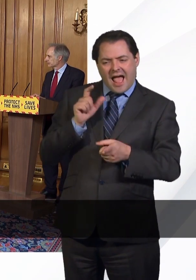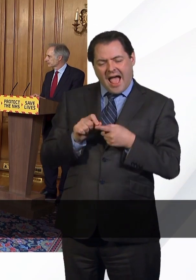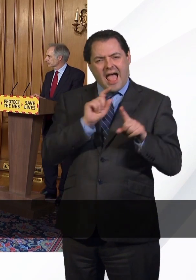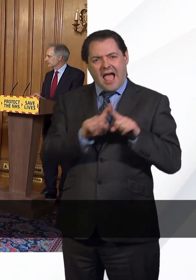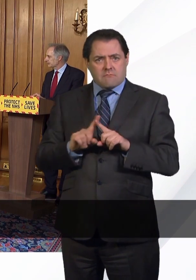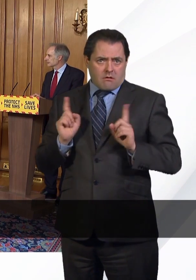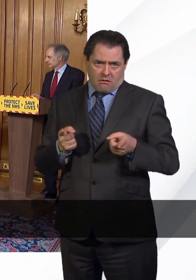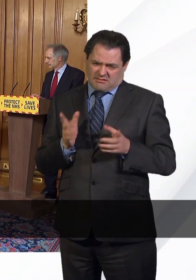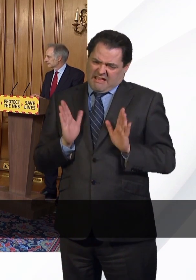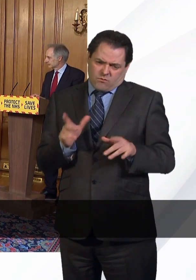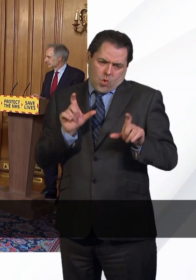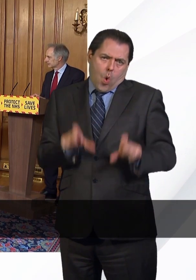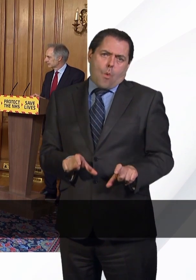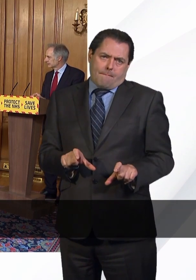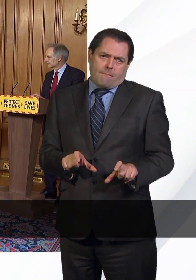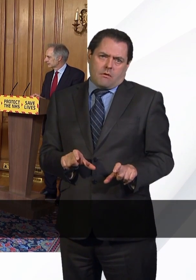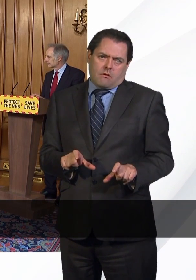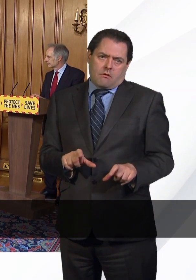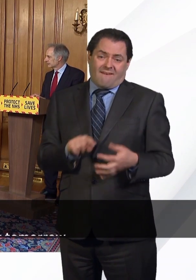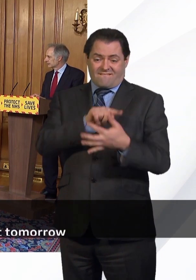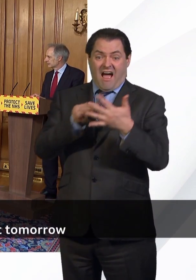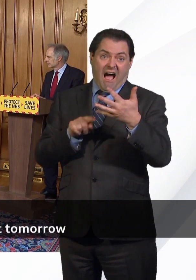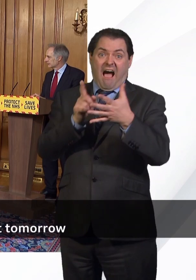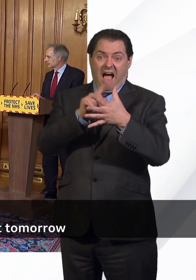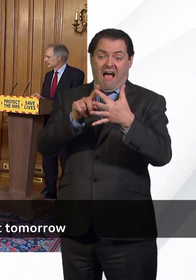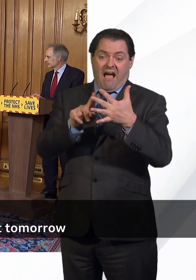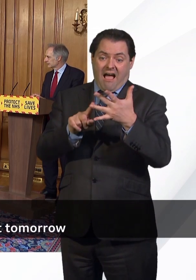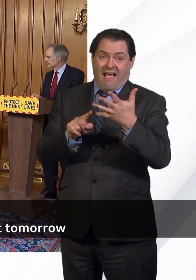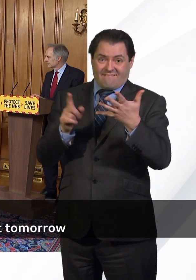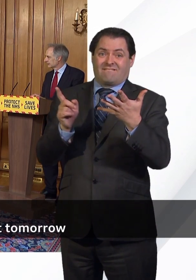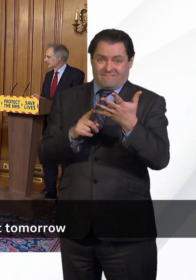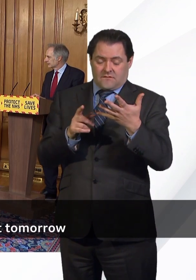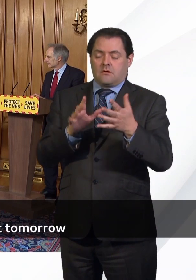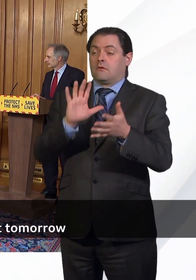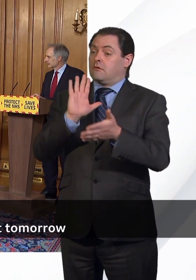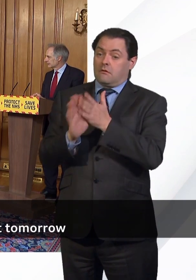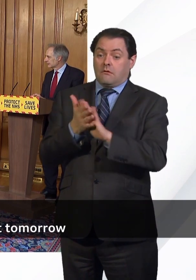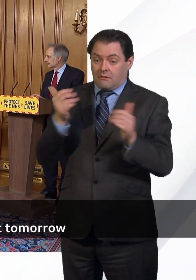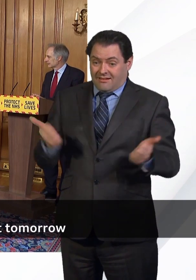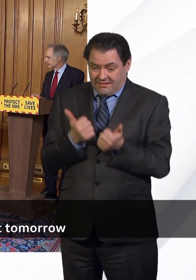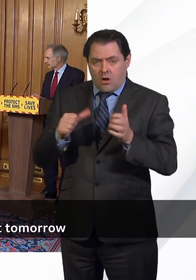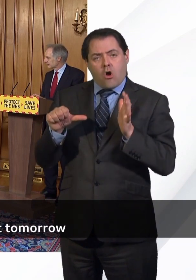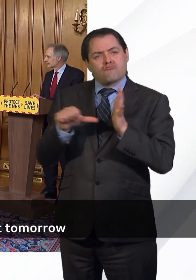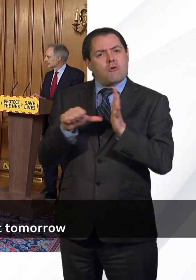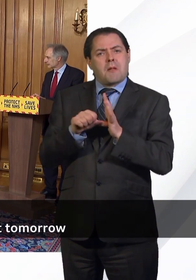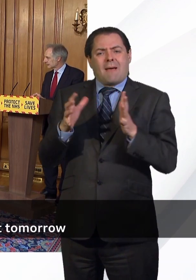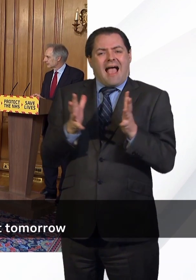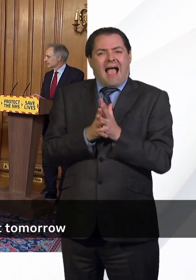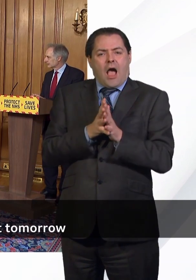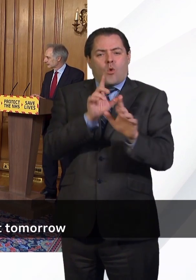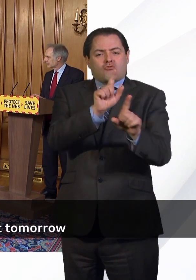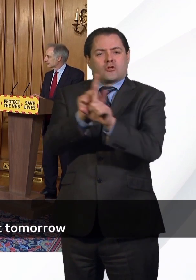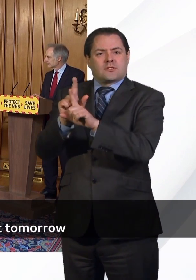we have to until your fifth test is met, it's quite hard to pilot contact tracing because most of us are trying to isolate ourselves as much as